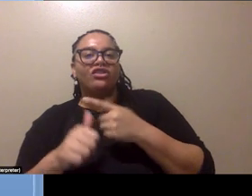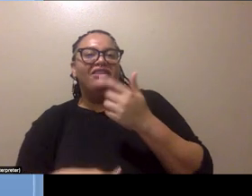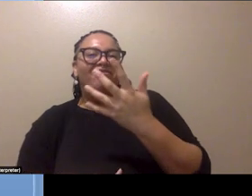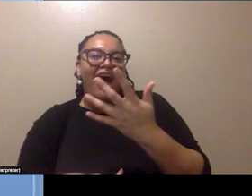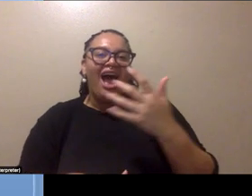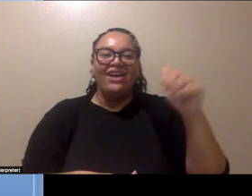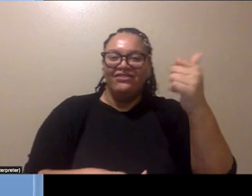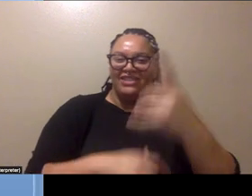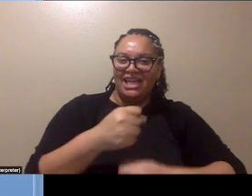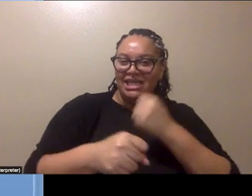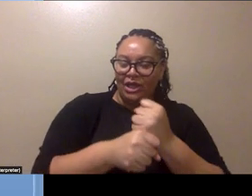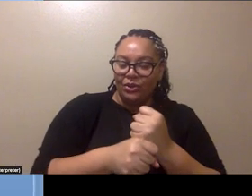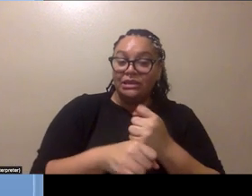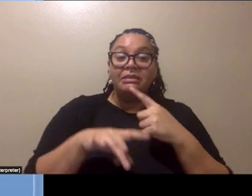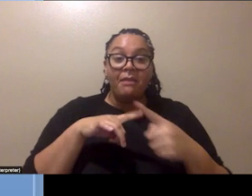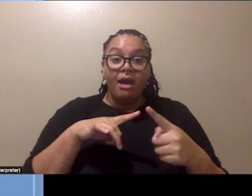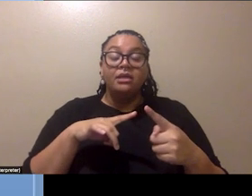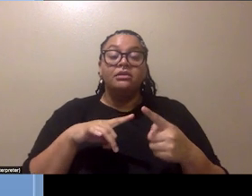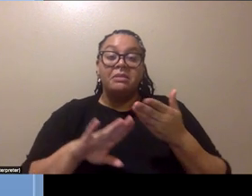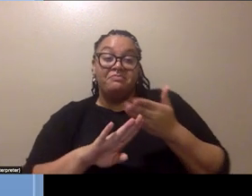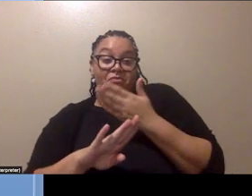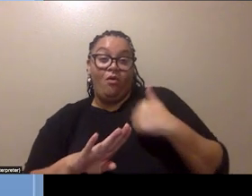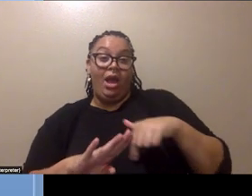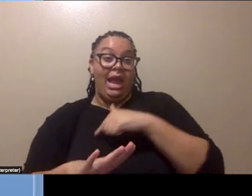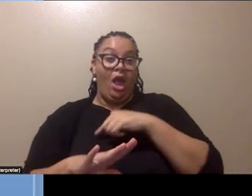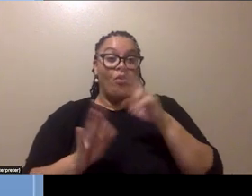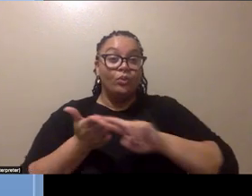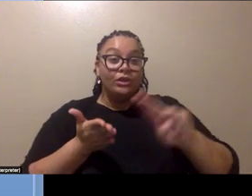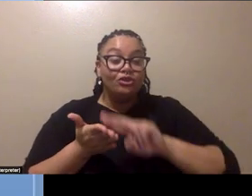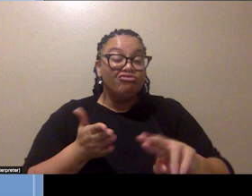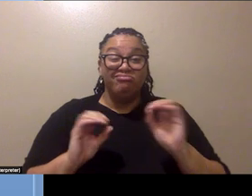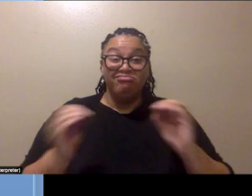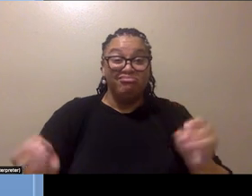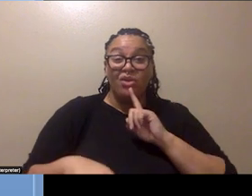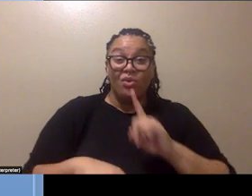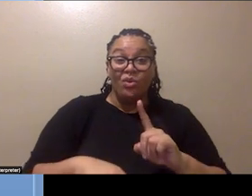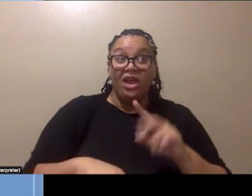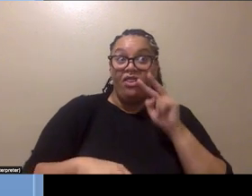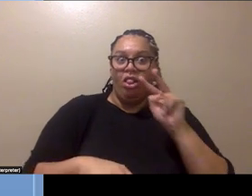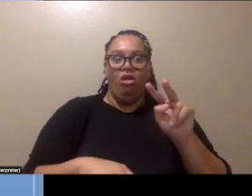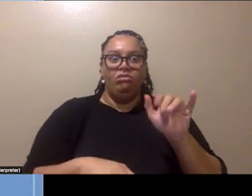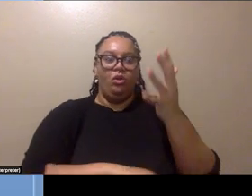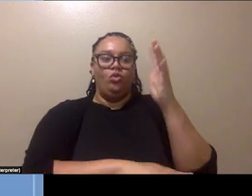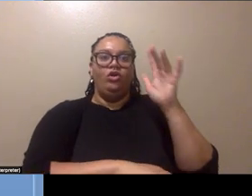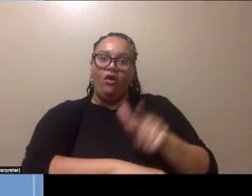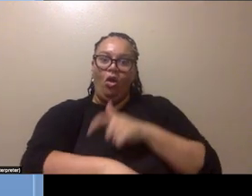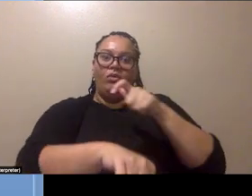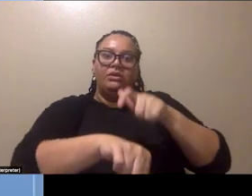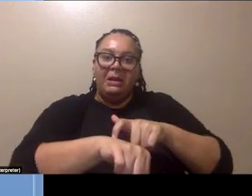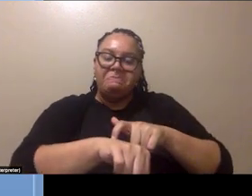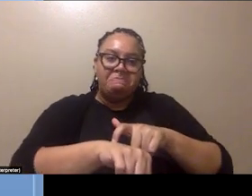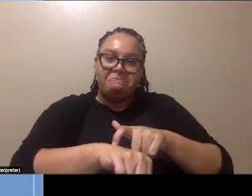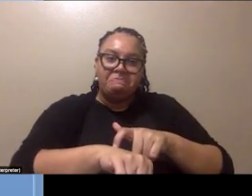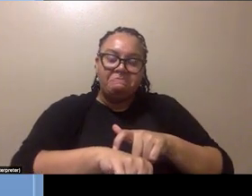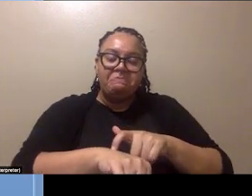a few studies out there that have looked at their initial use. But prior to our research, there was really nothing that looked at these structures long